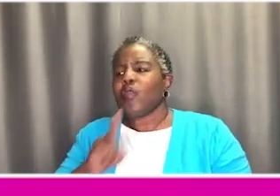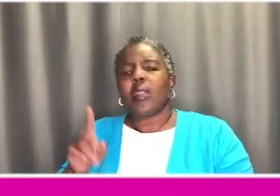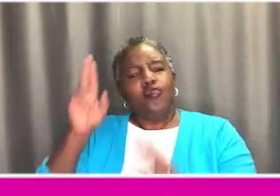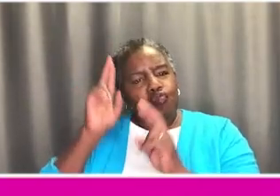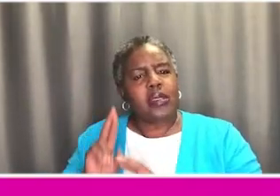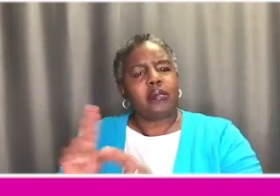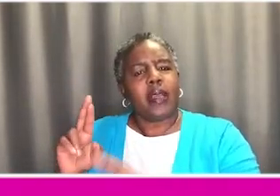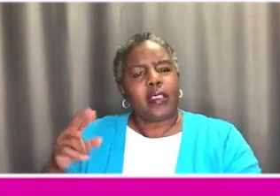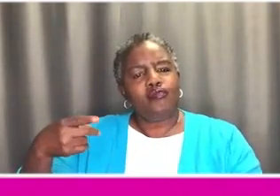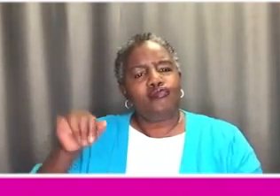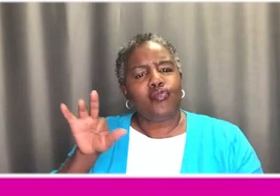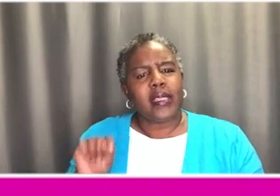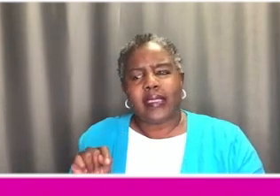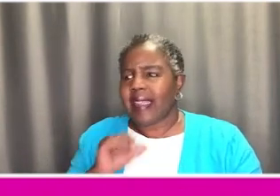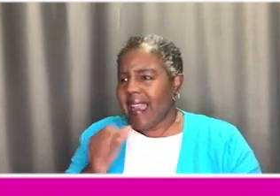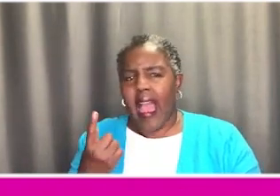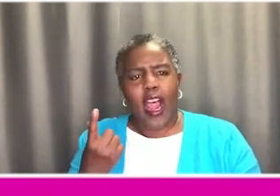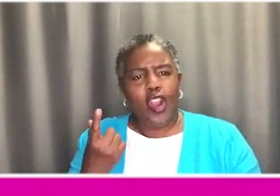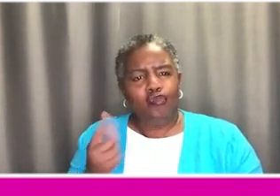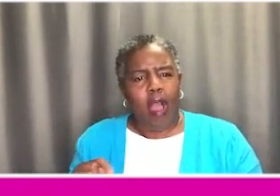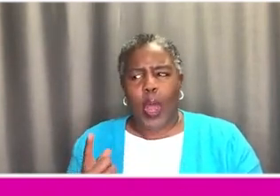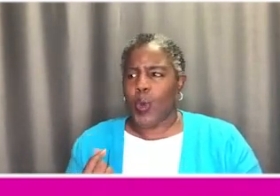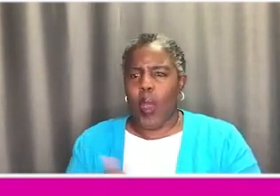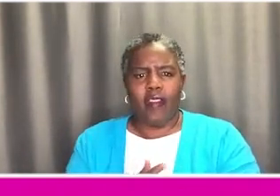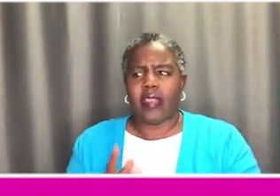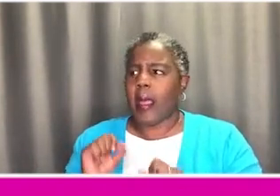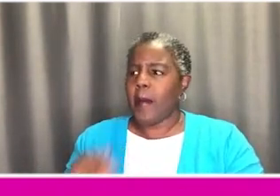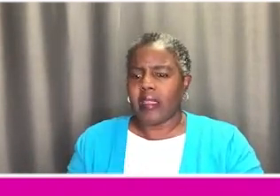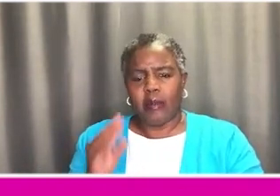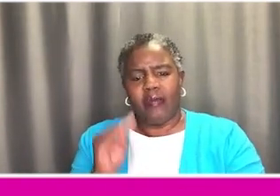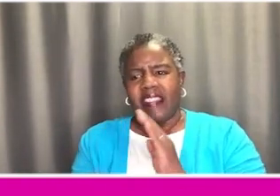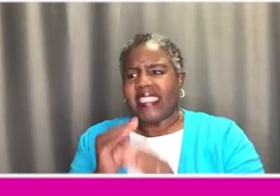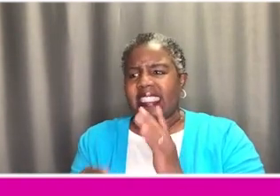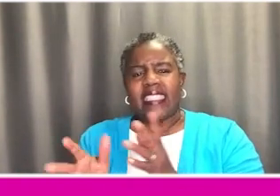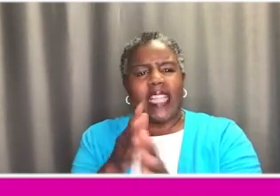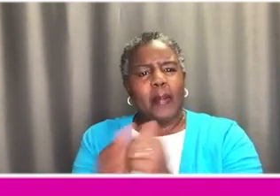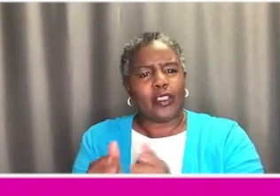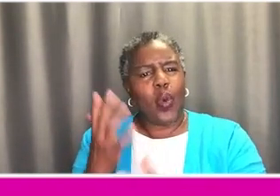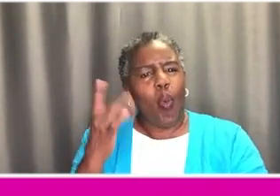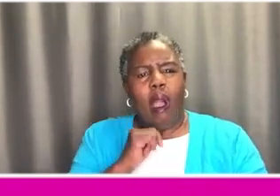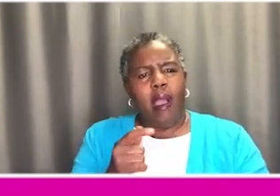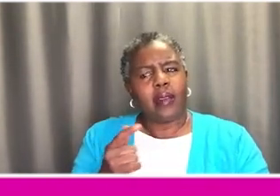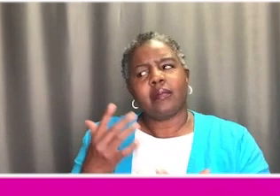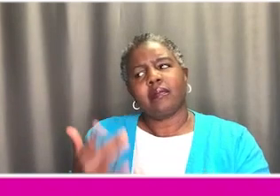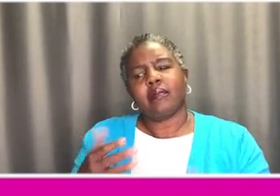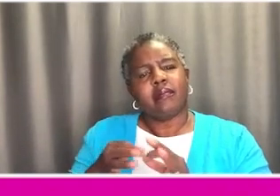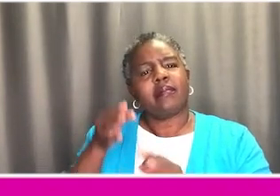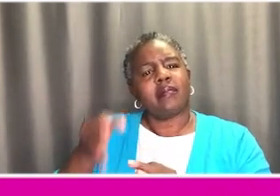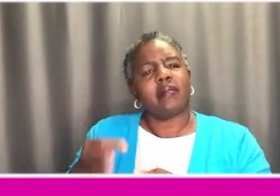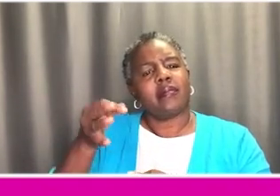respected priest not do everything in his power to fix the damages of the temple of